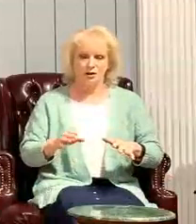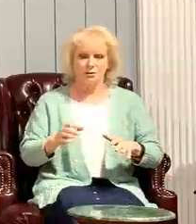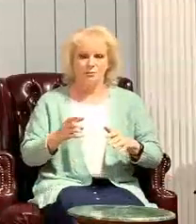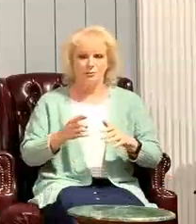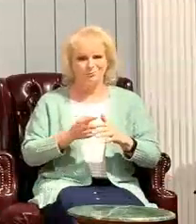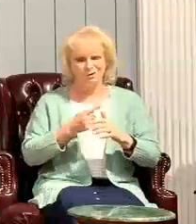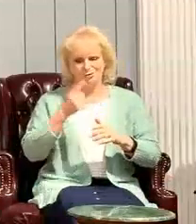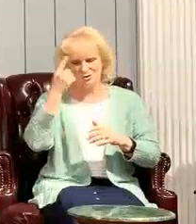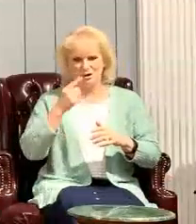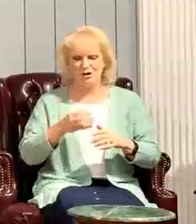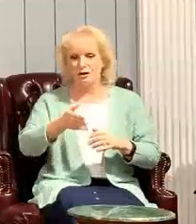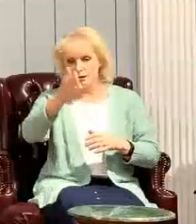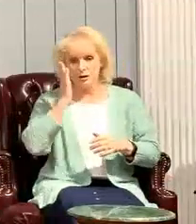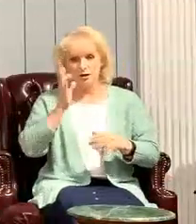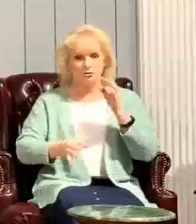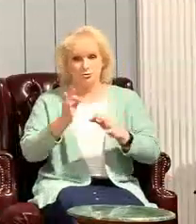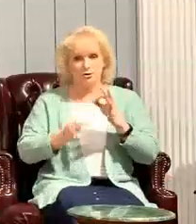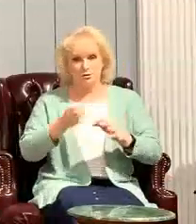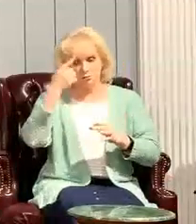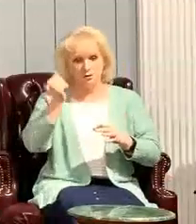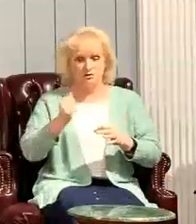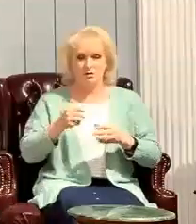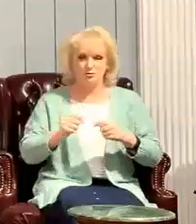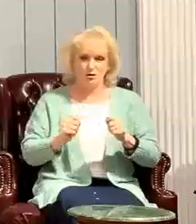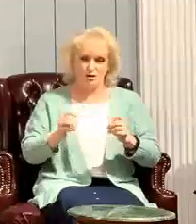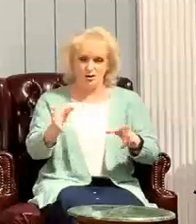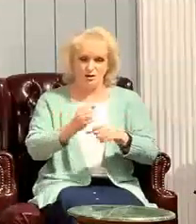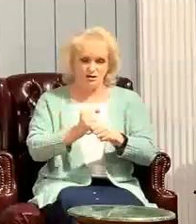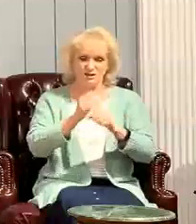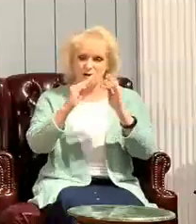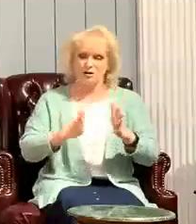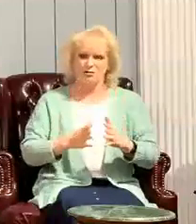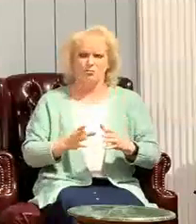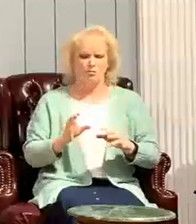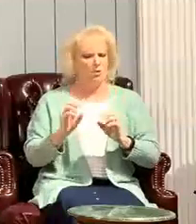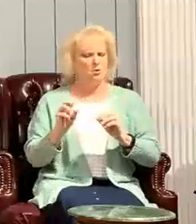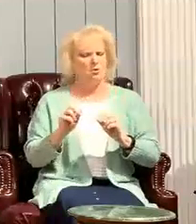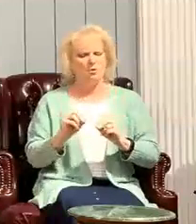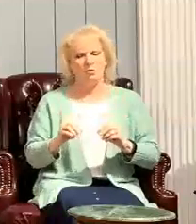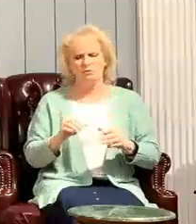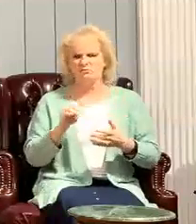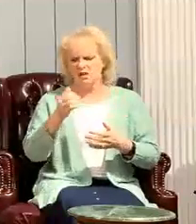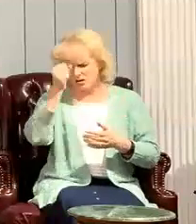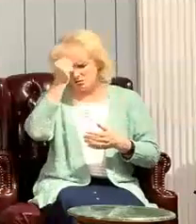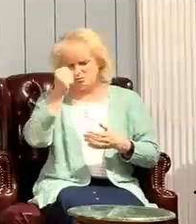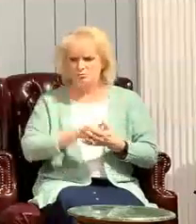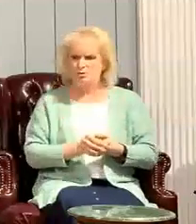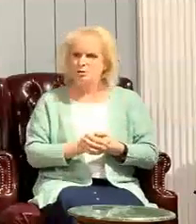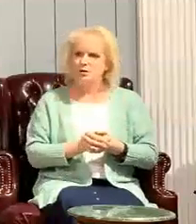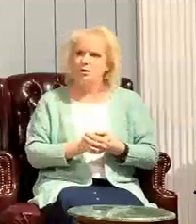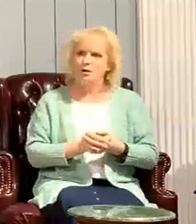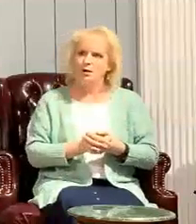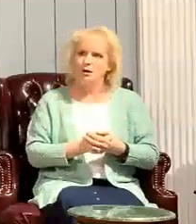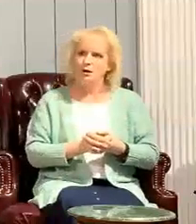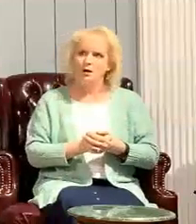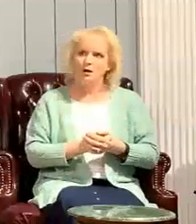me because I'm going to get this house. I'm trying to get this house. No, that's stupid. And I paid to get that fixed. And anyway, so I